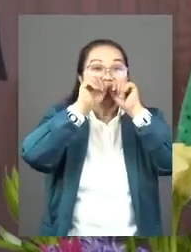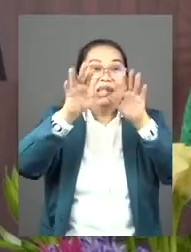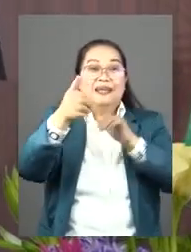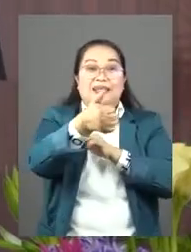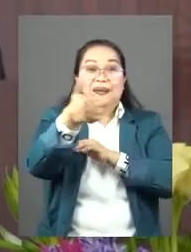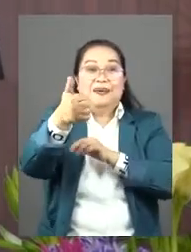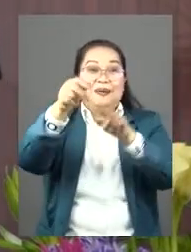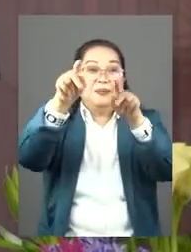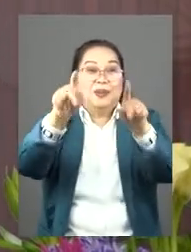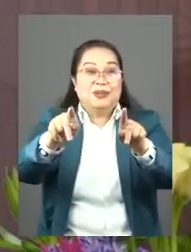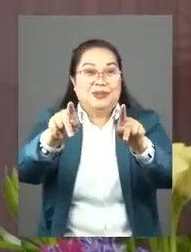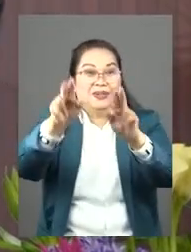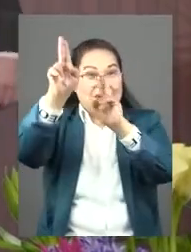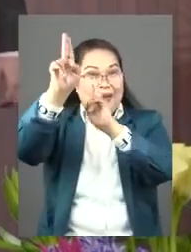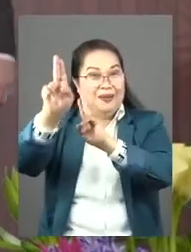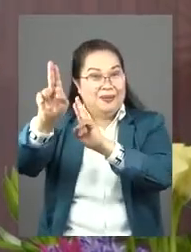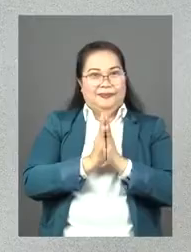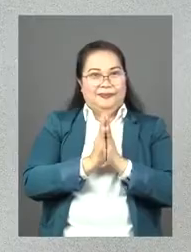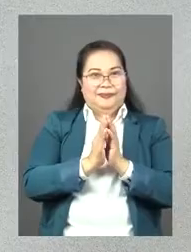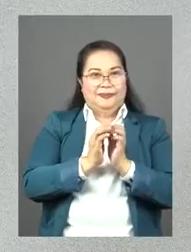other and honor God.